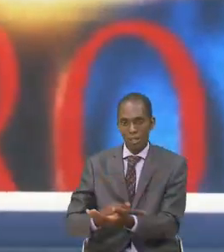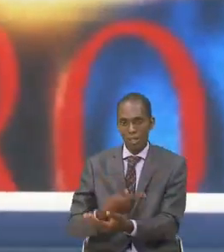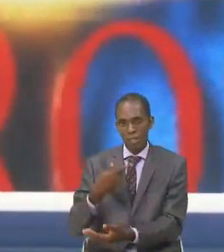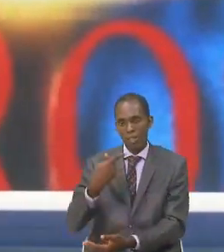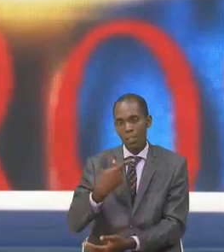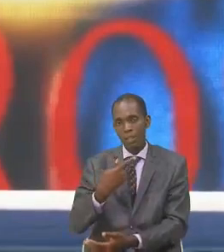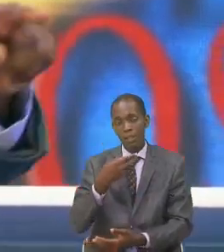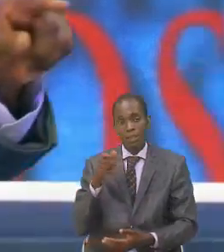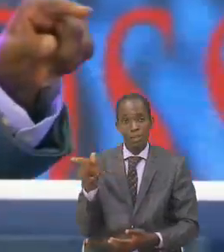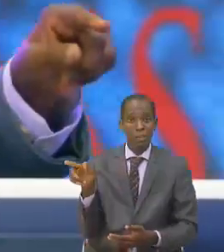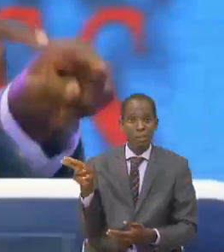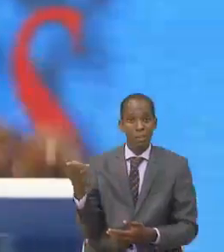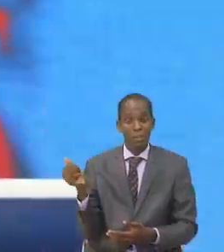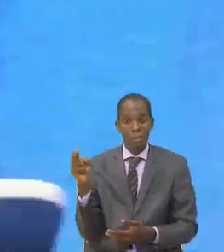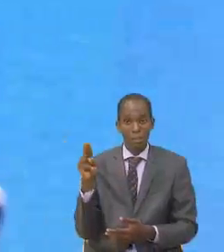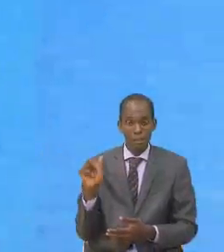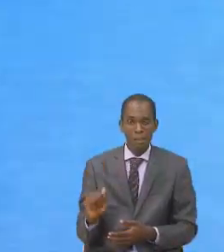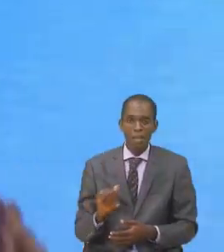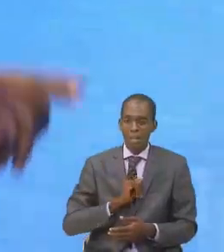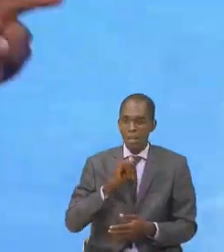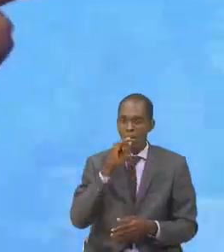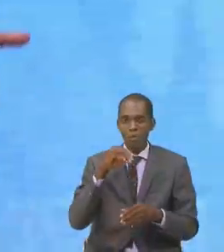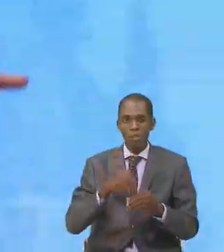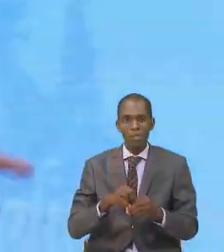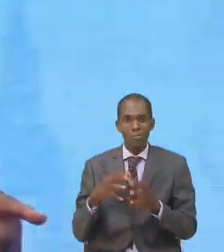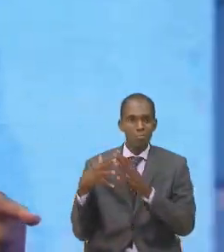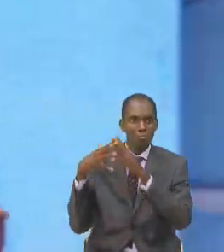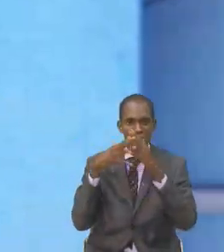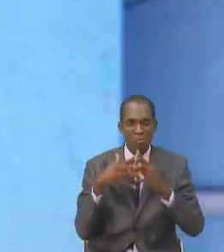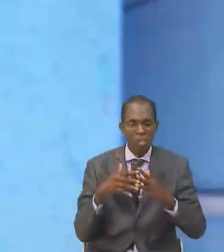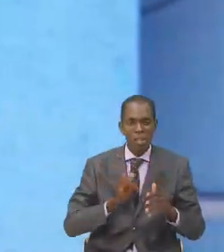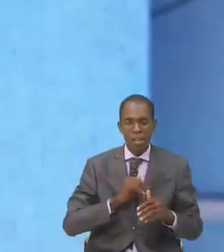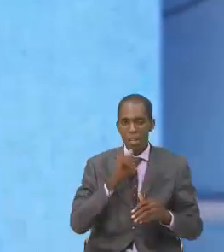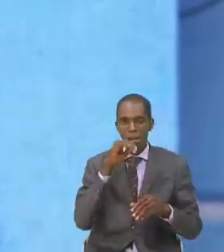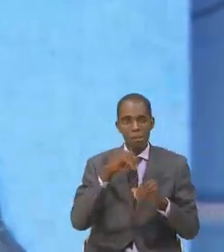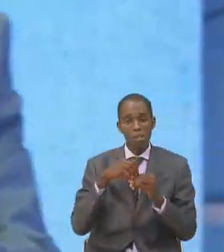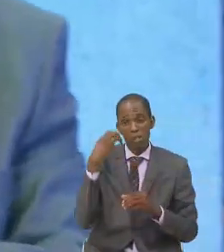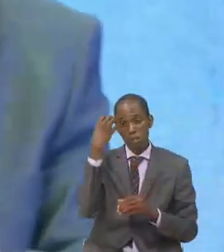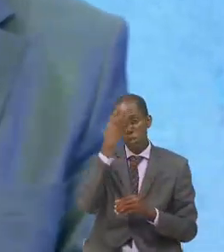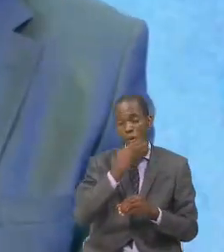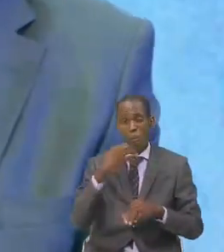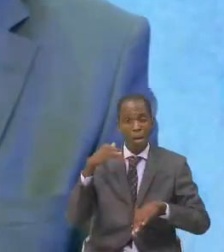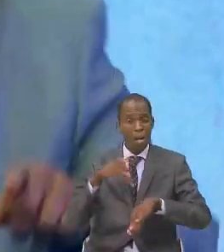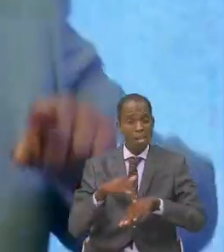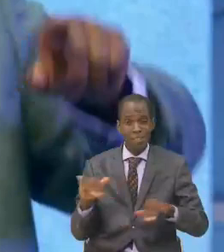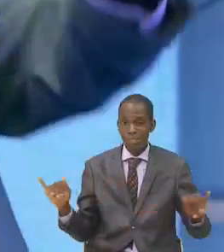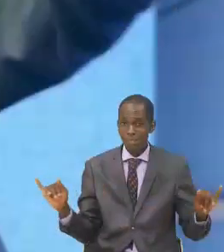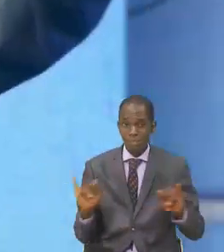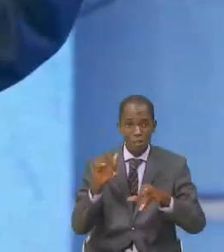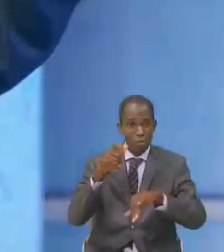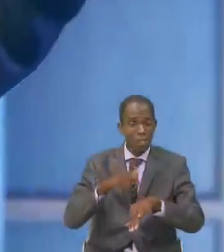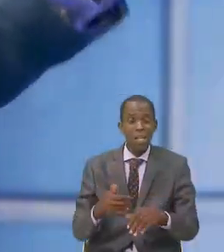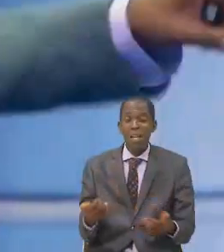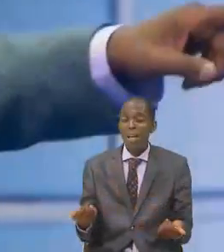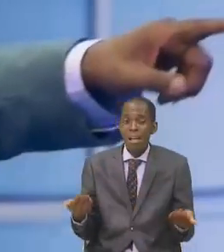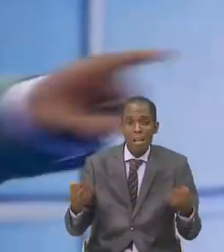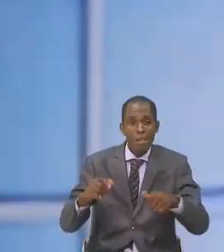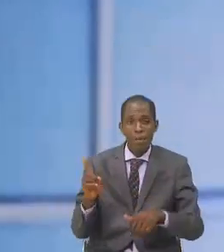Nigeria. I am in Ghana. I'm in Liberia. I'm in America, I am in